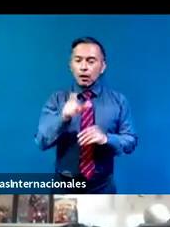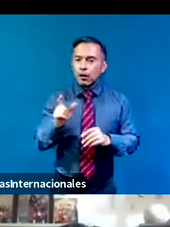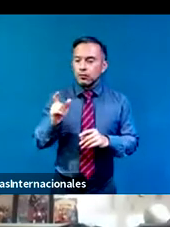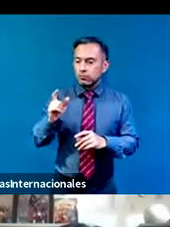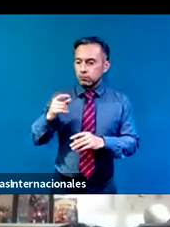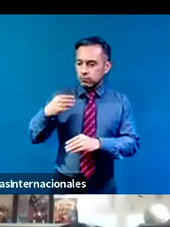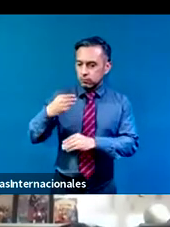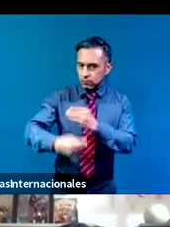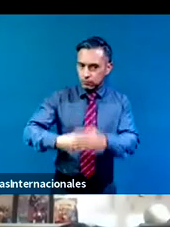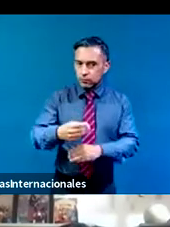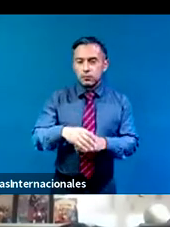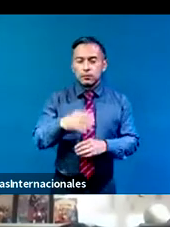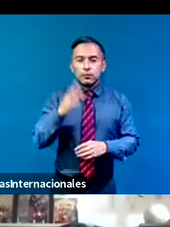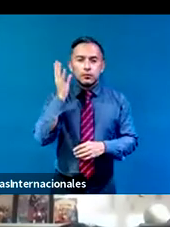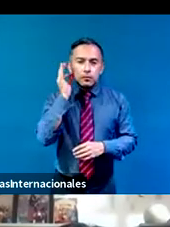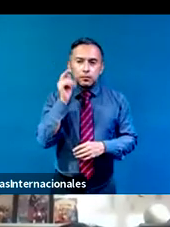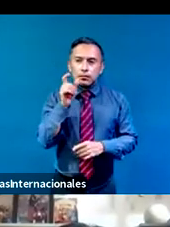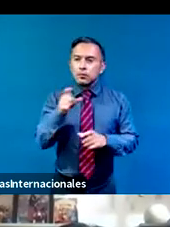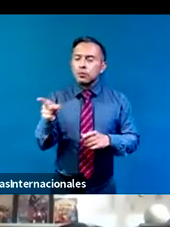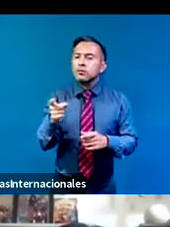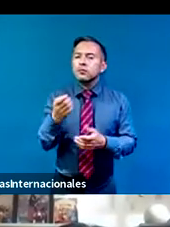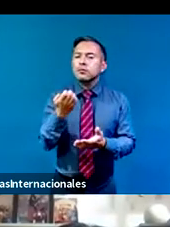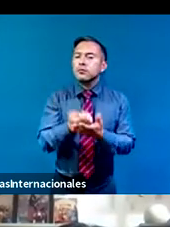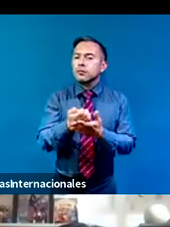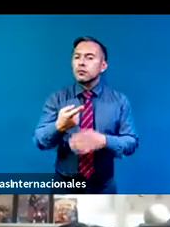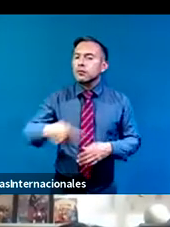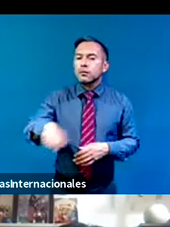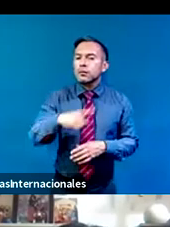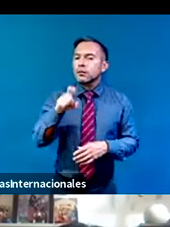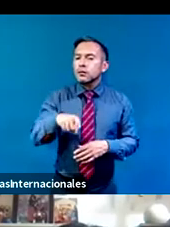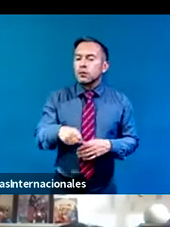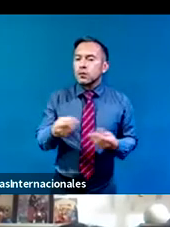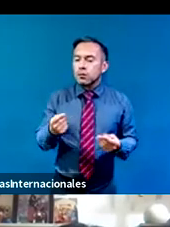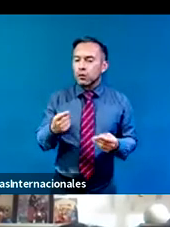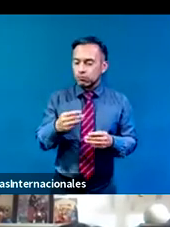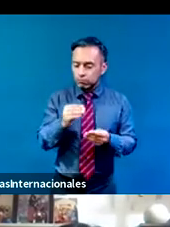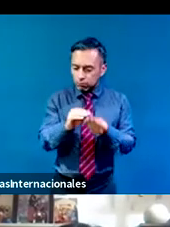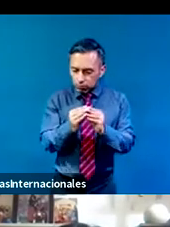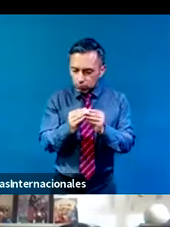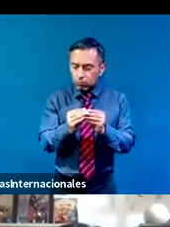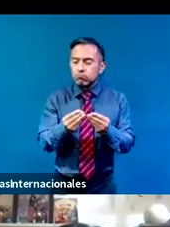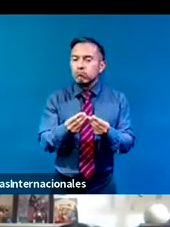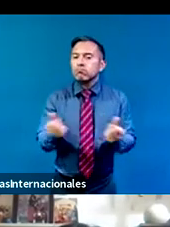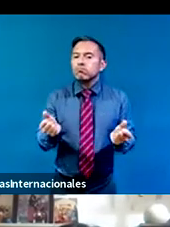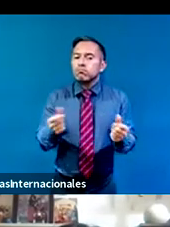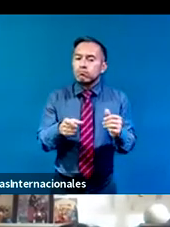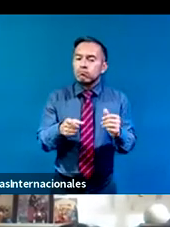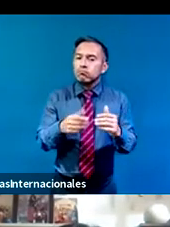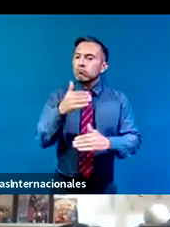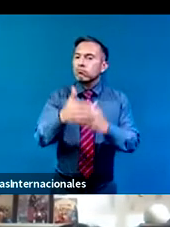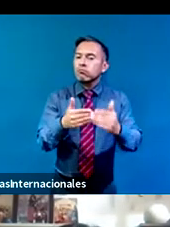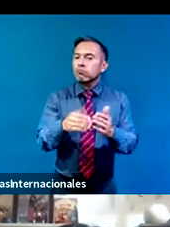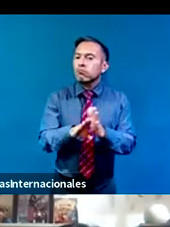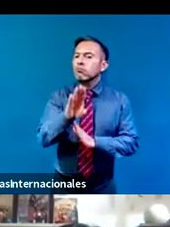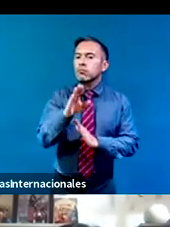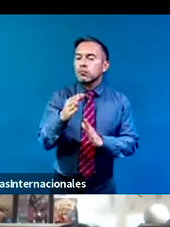to overcome this and to achieve equality and quality of life as human beings? Ms.